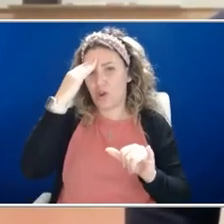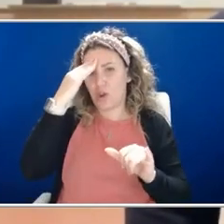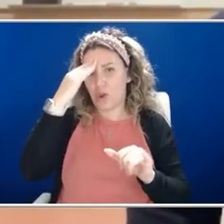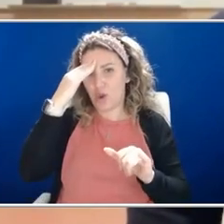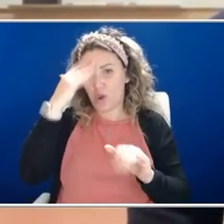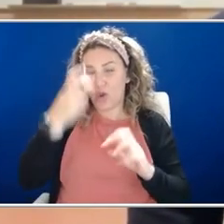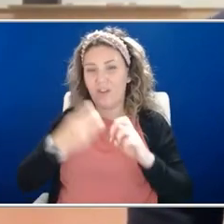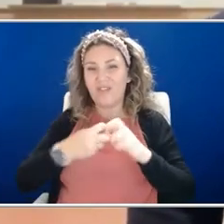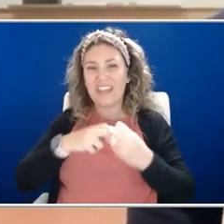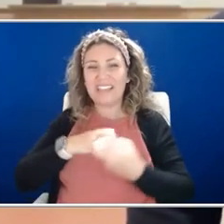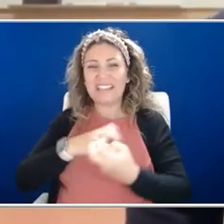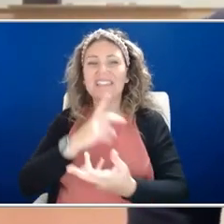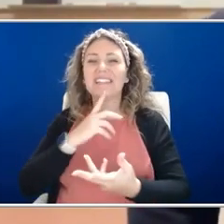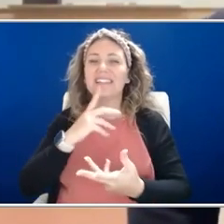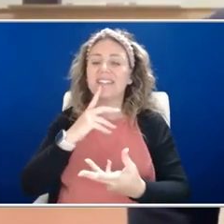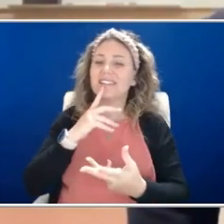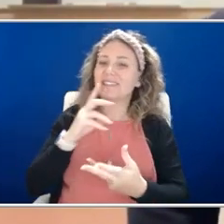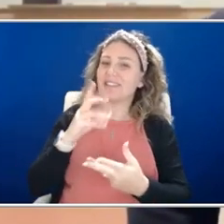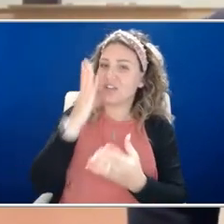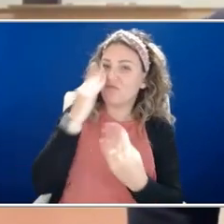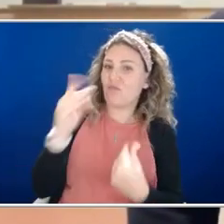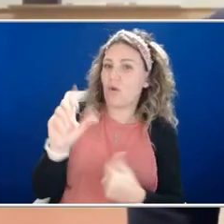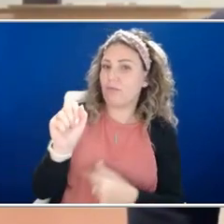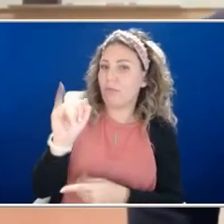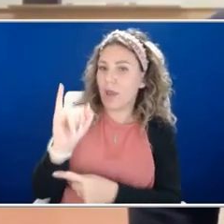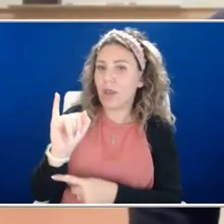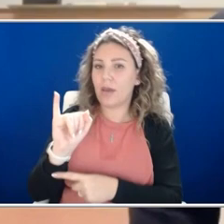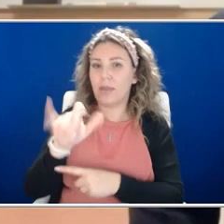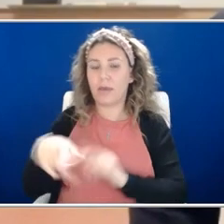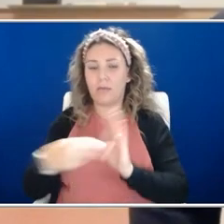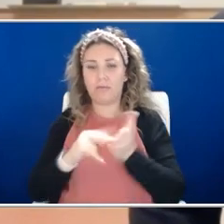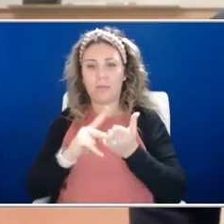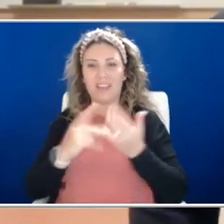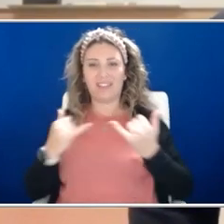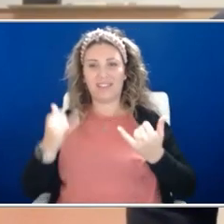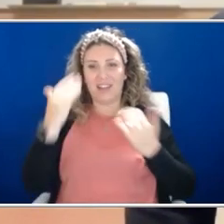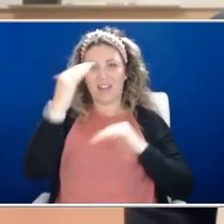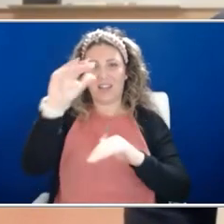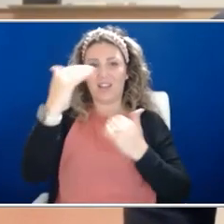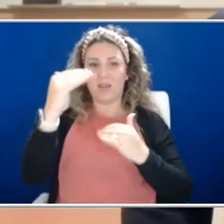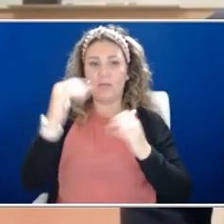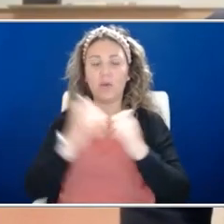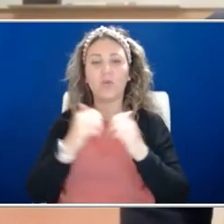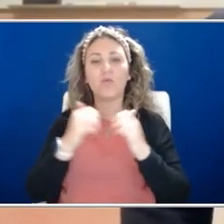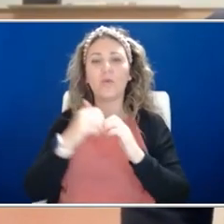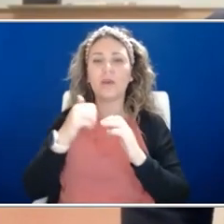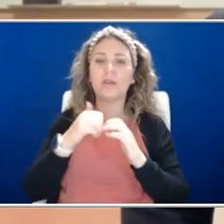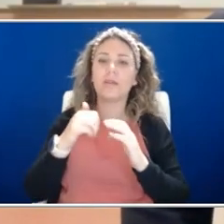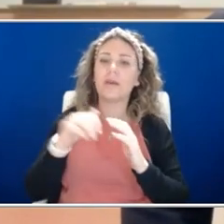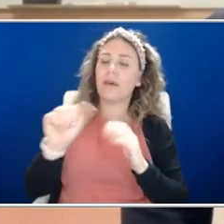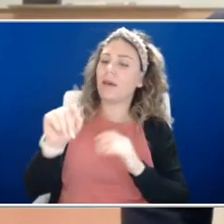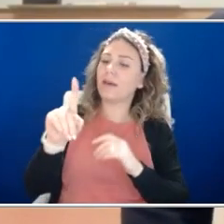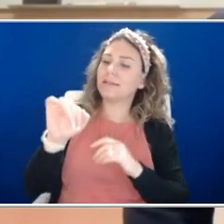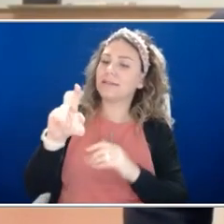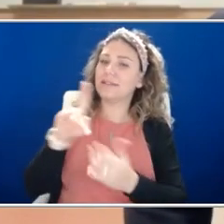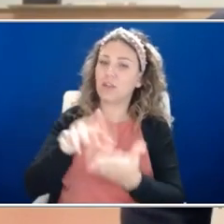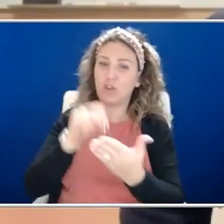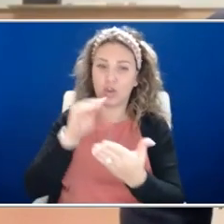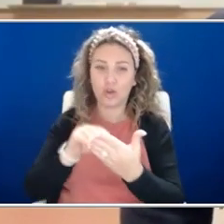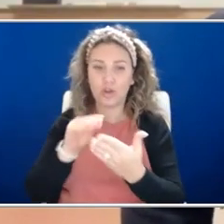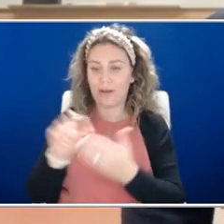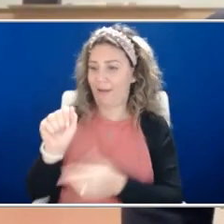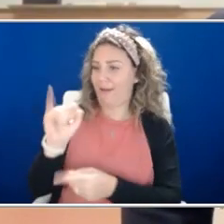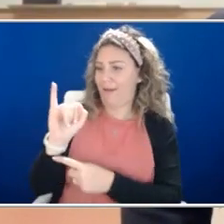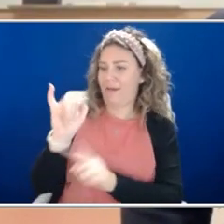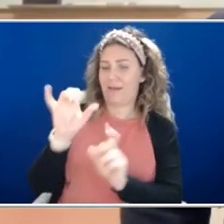informed AI. So what that means is today we're limited in what's called a deep learning where, you know, AI